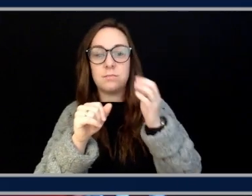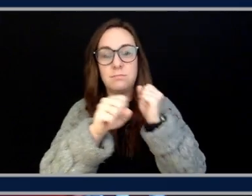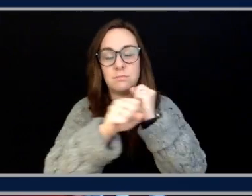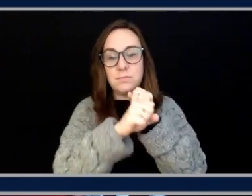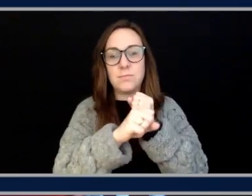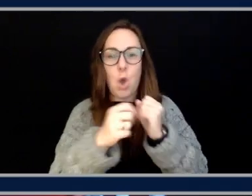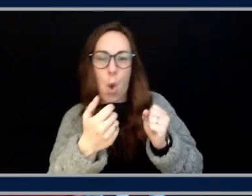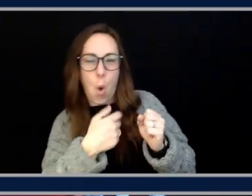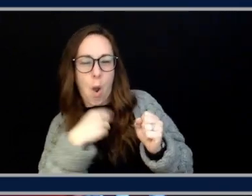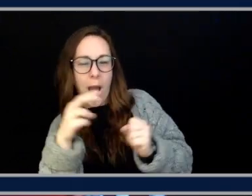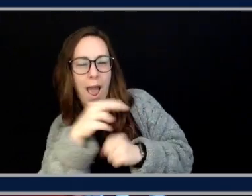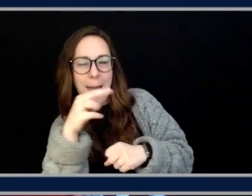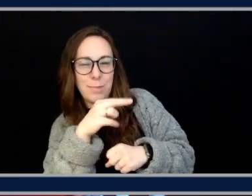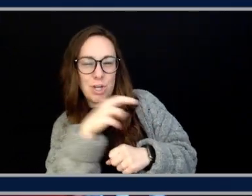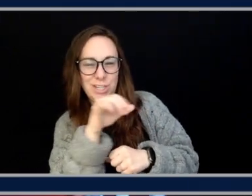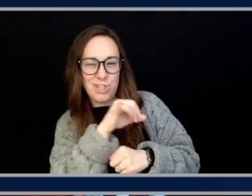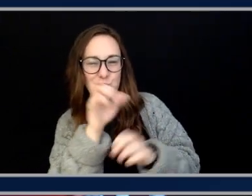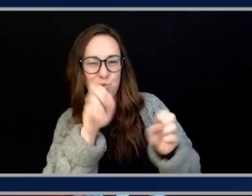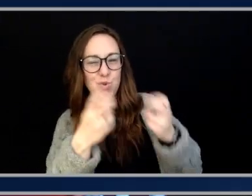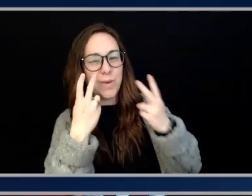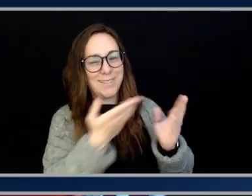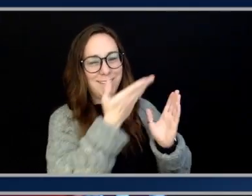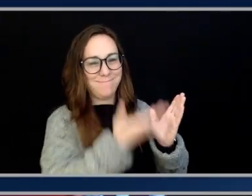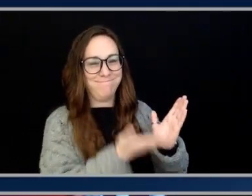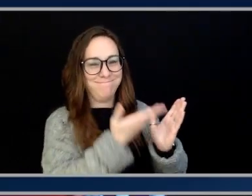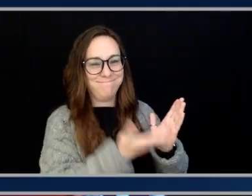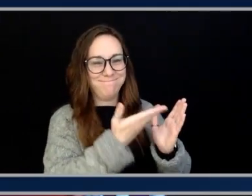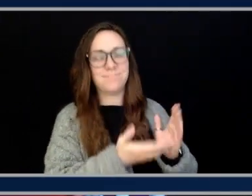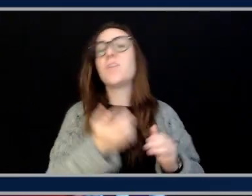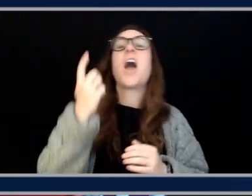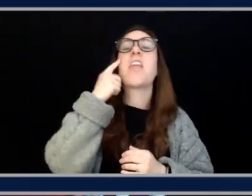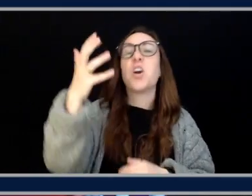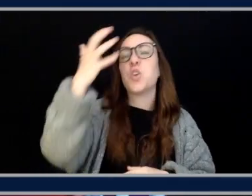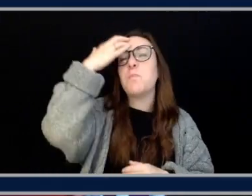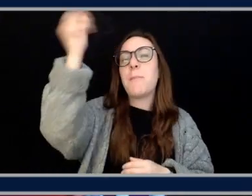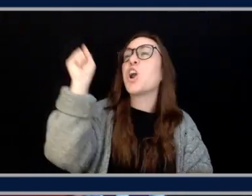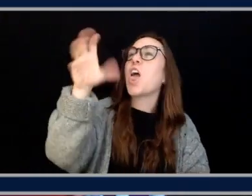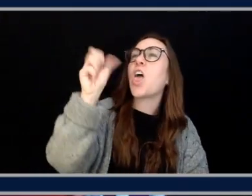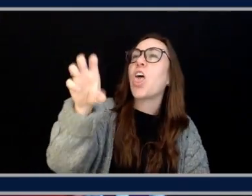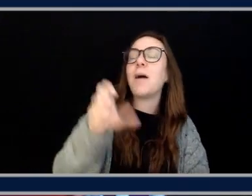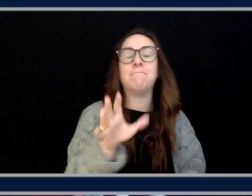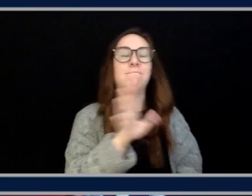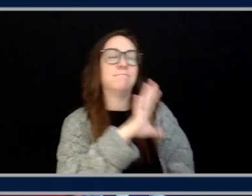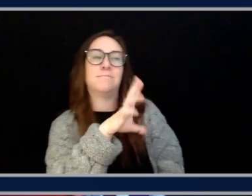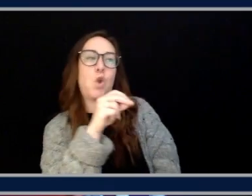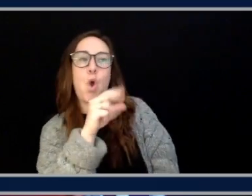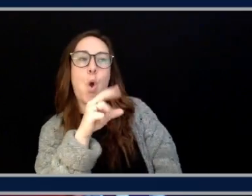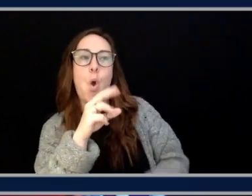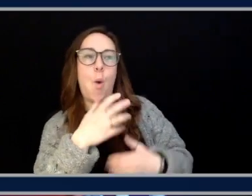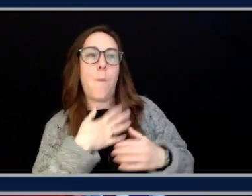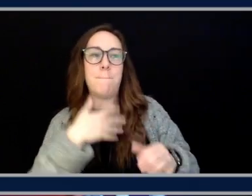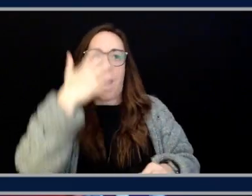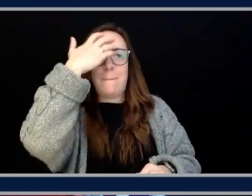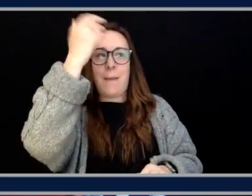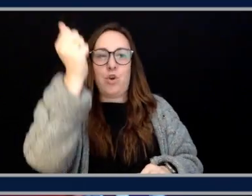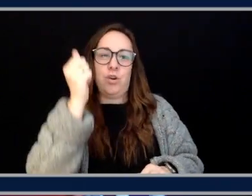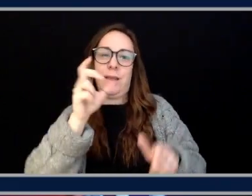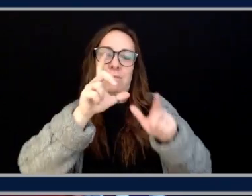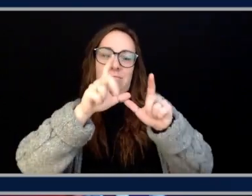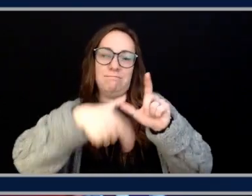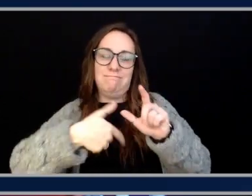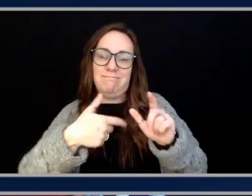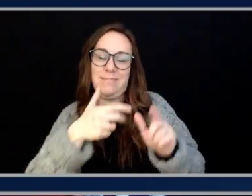share. There it is. Yeah. We thought you were on a good off memory. You weren't. No, see, memory recollection's also not that good